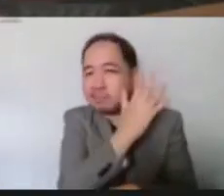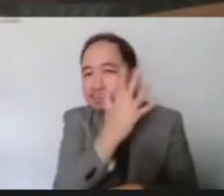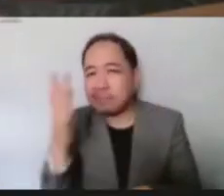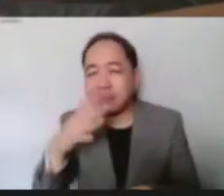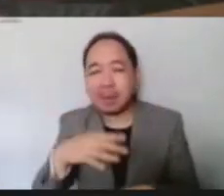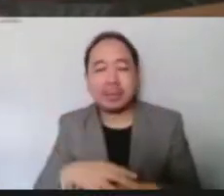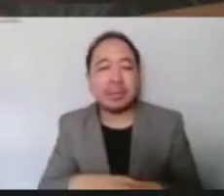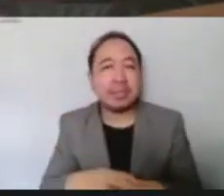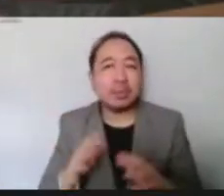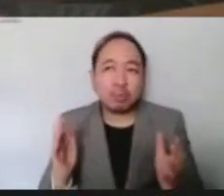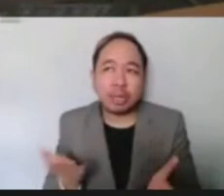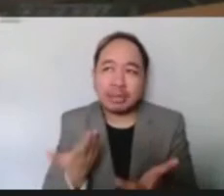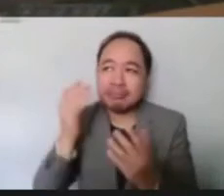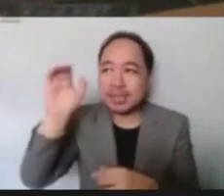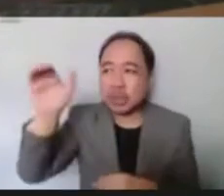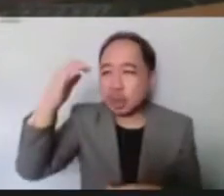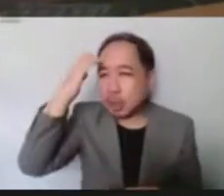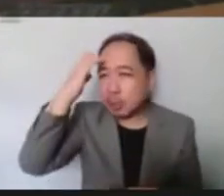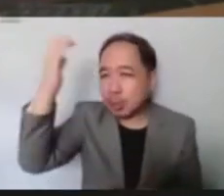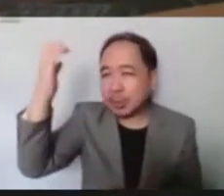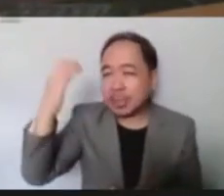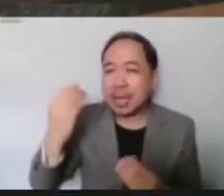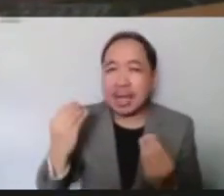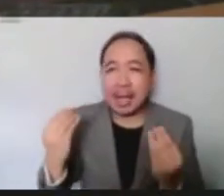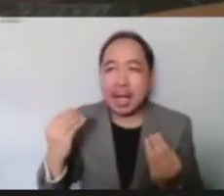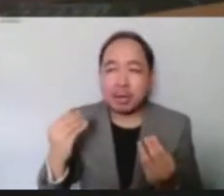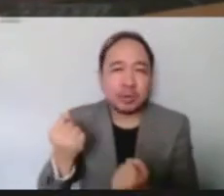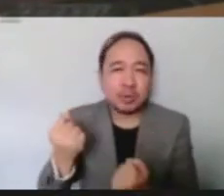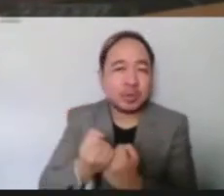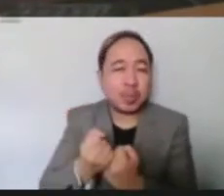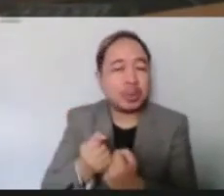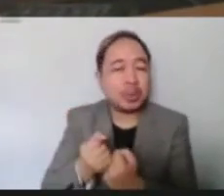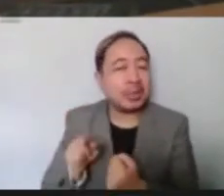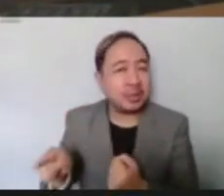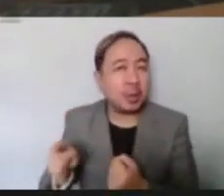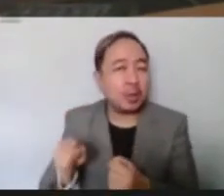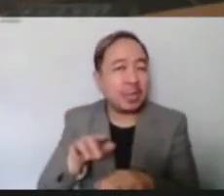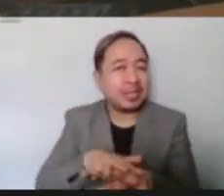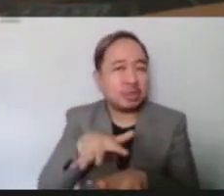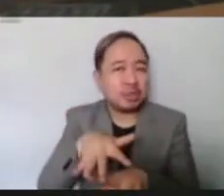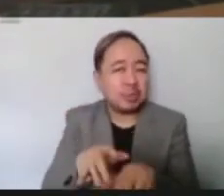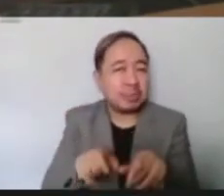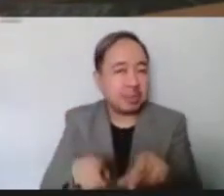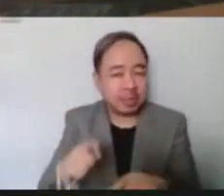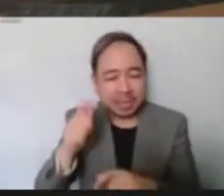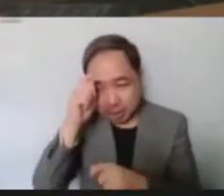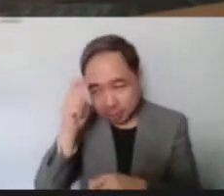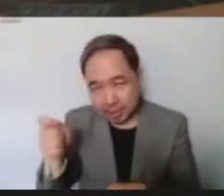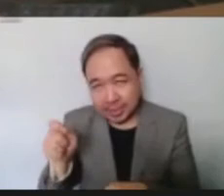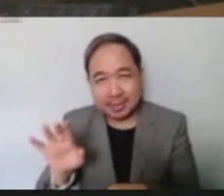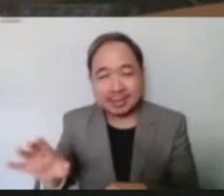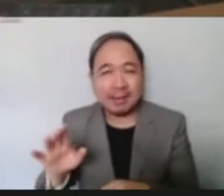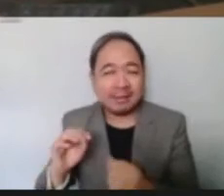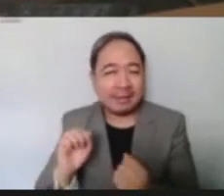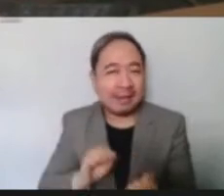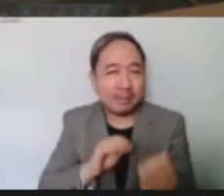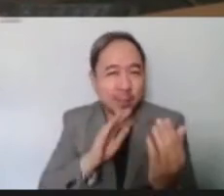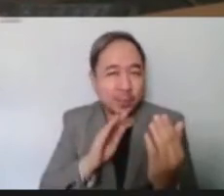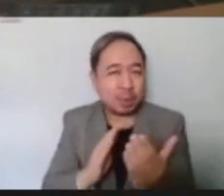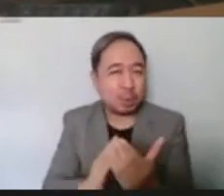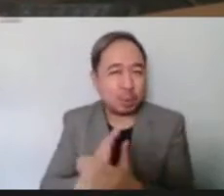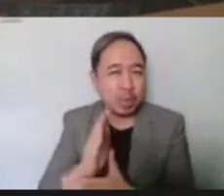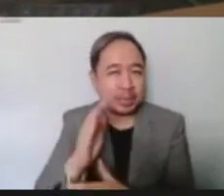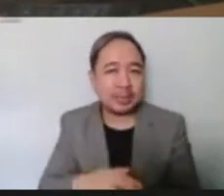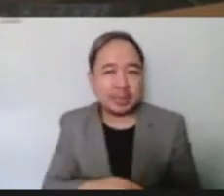agencies to east of evictions of Indian peoples and respect women right based conservation approach without proper apic